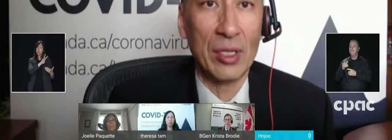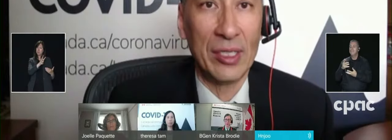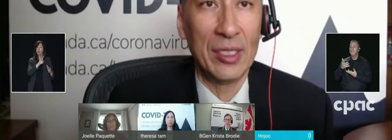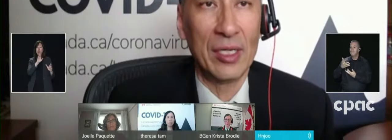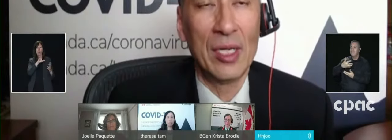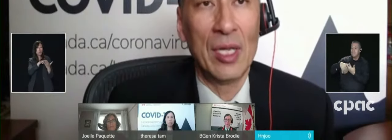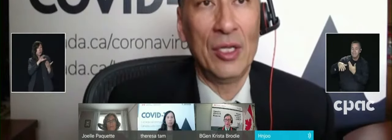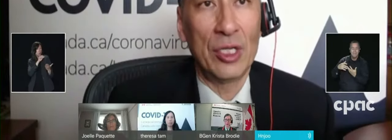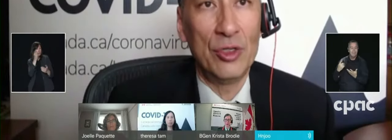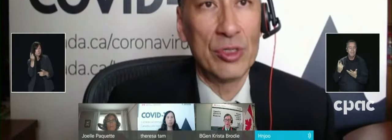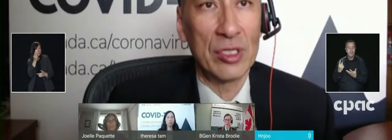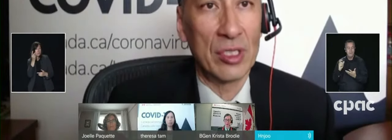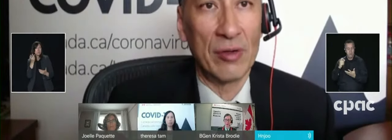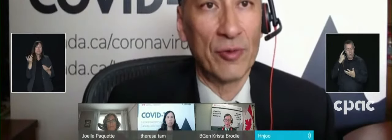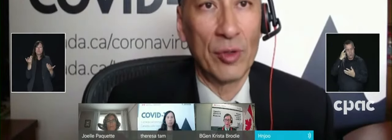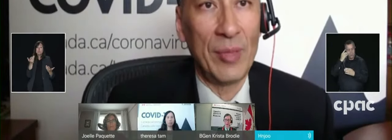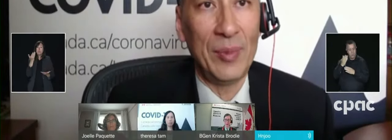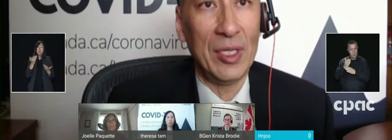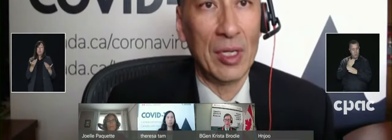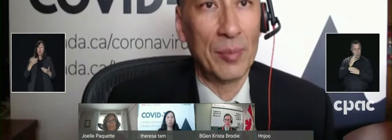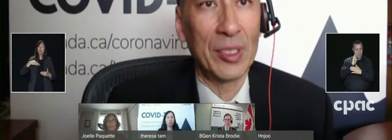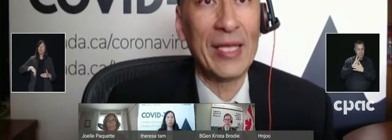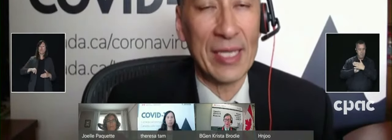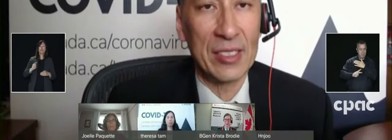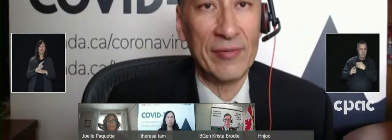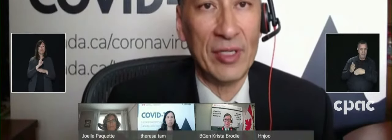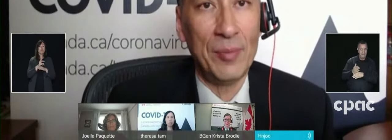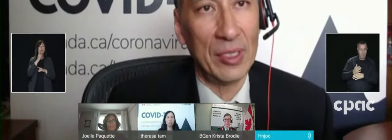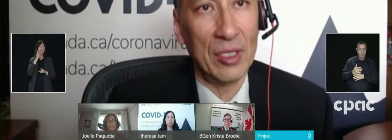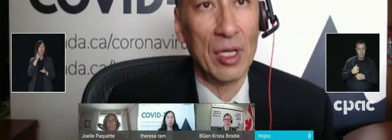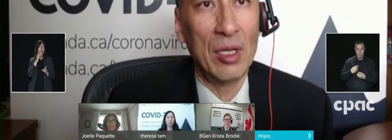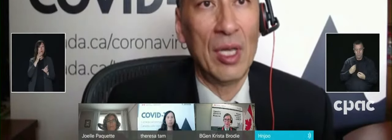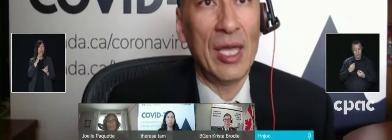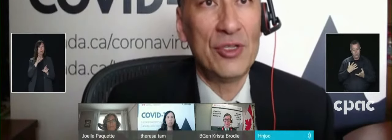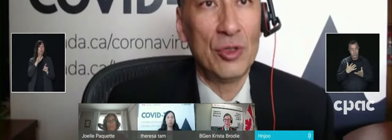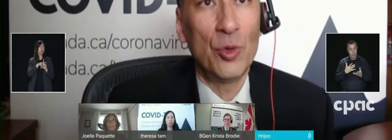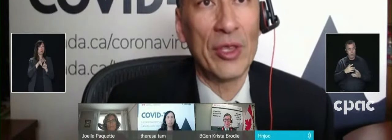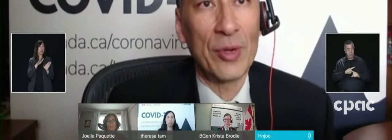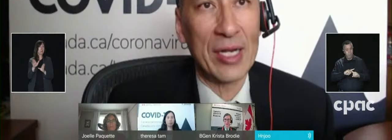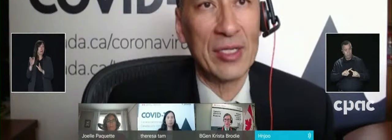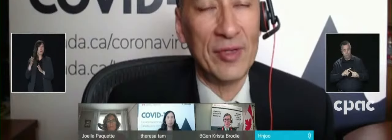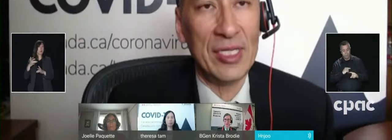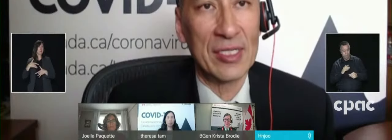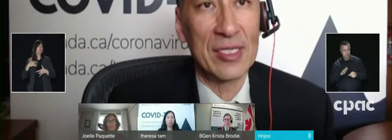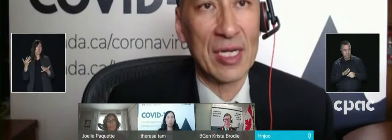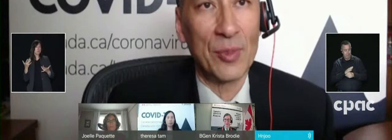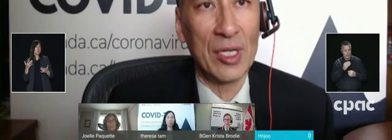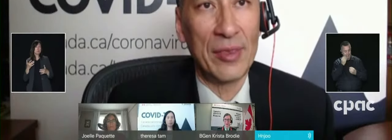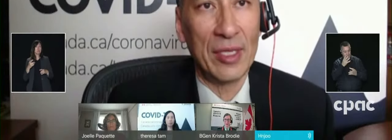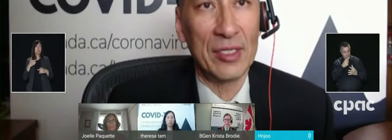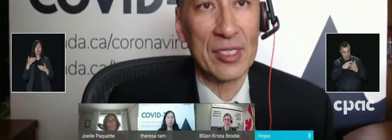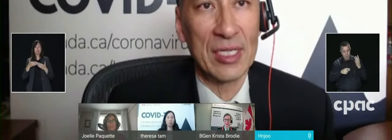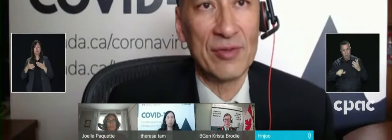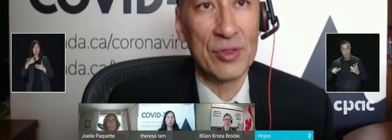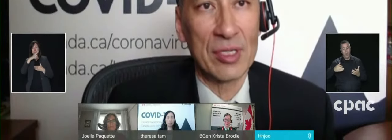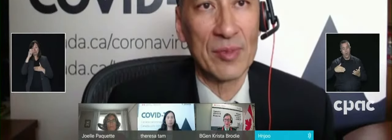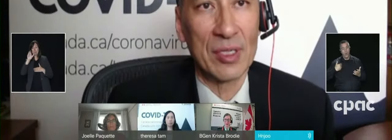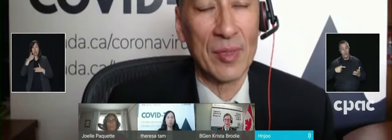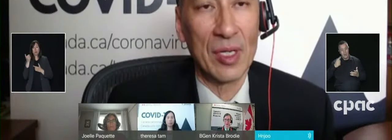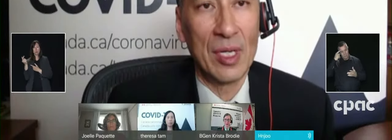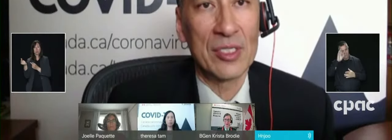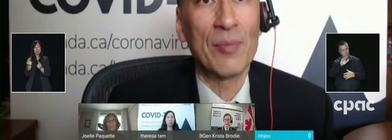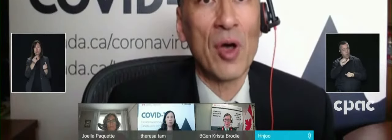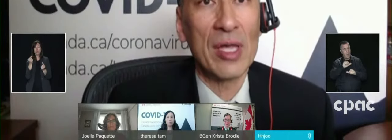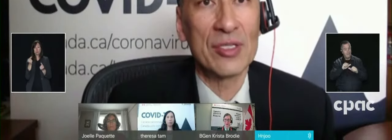educational as well, and you can use it for maybe a planned activity. But then as you do other activities in the summer, I think it just gives you